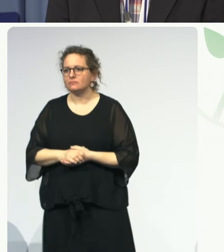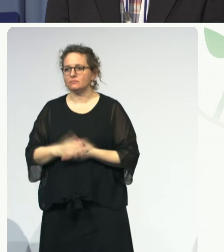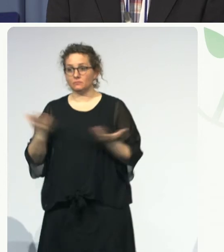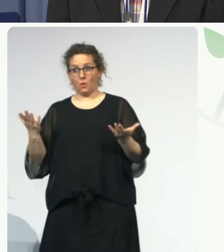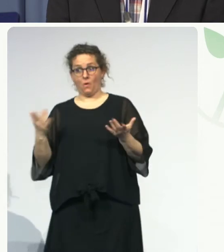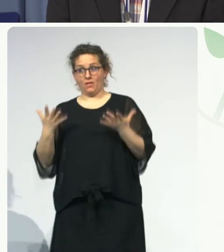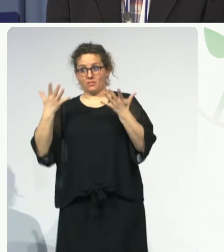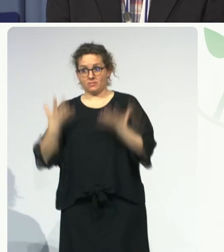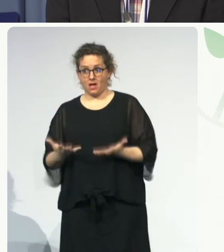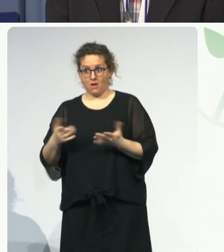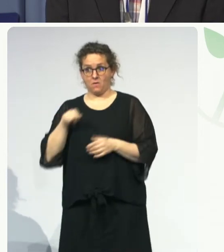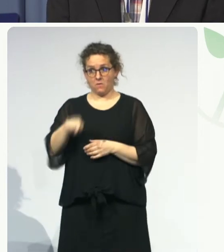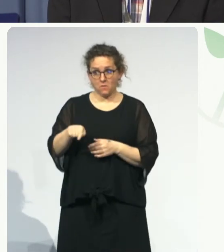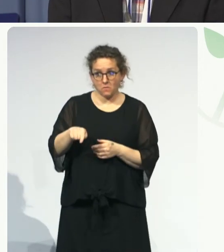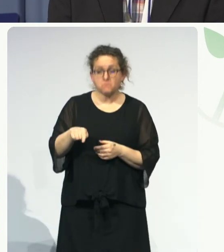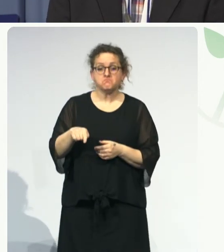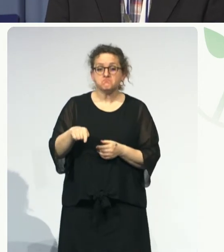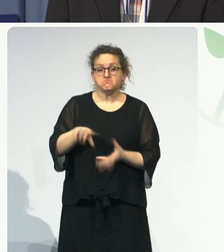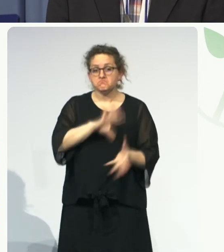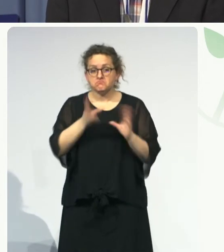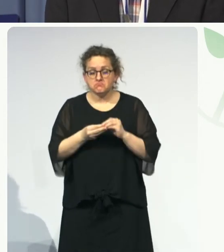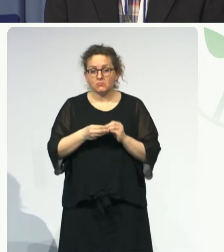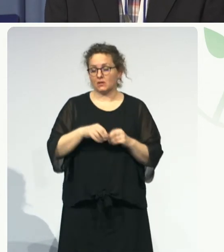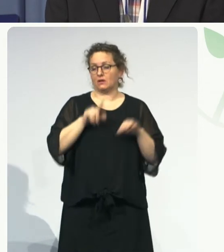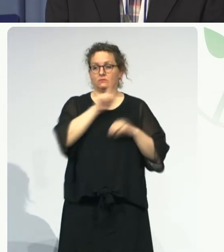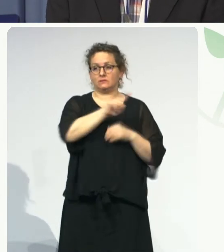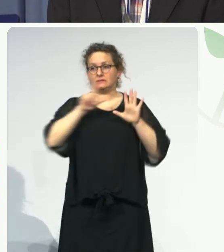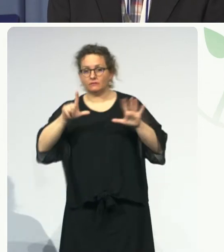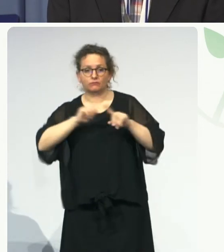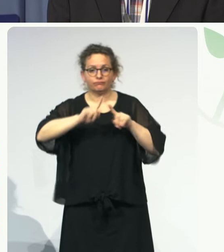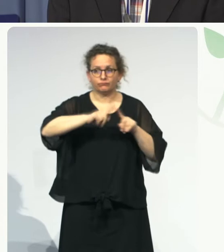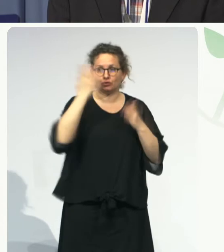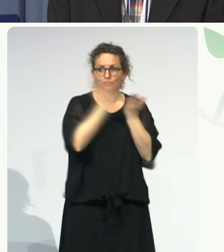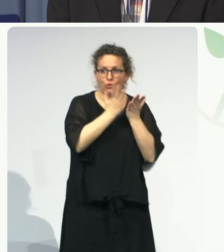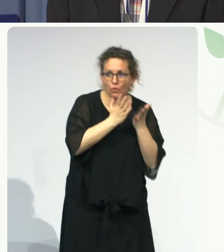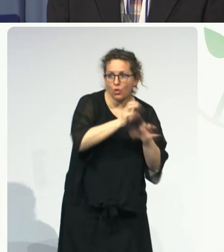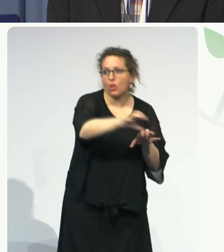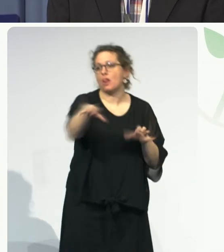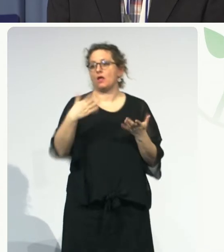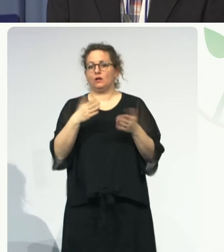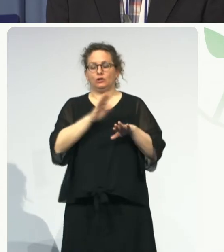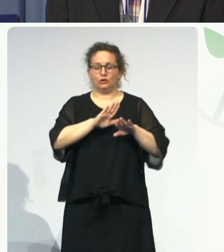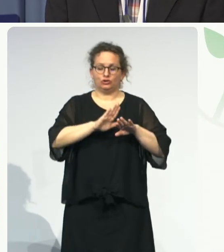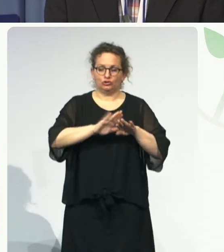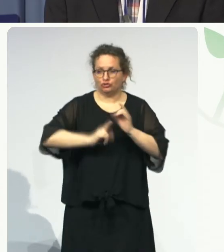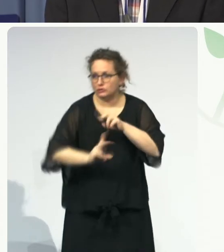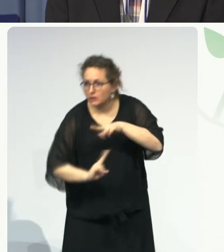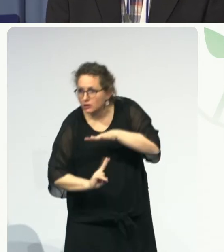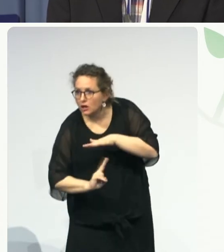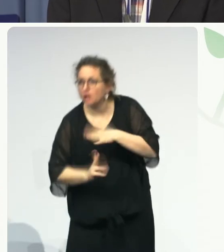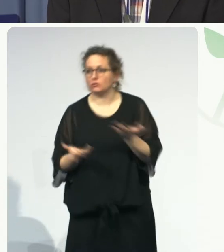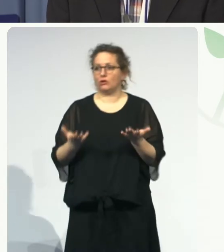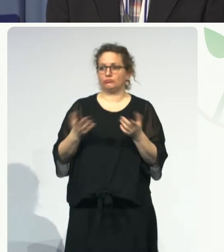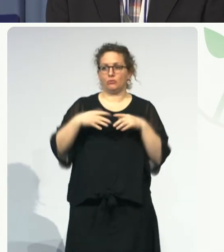kindergartens, if you count them together. We have many different workshops and farms for vocational training, and we have programs for children